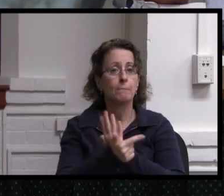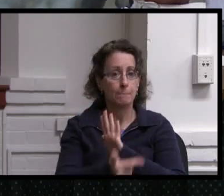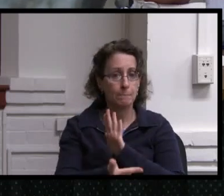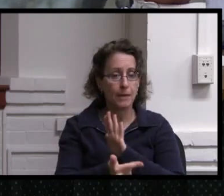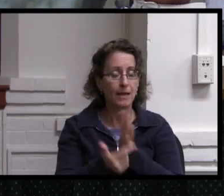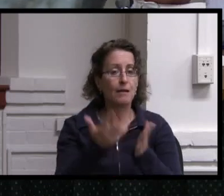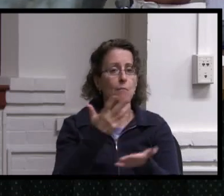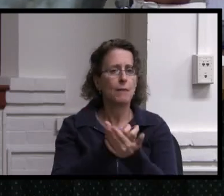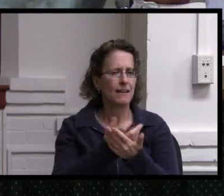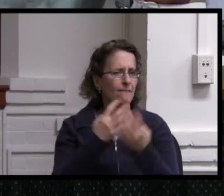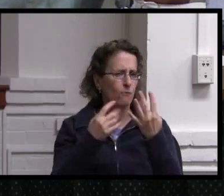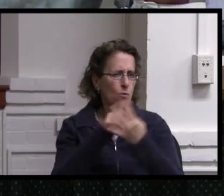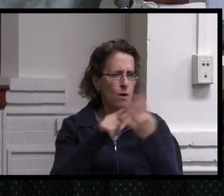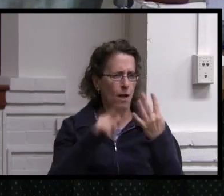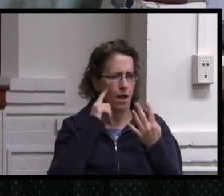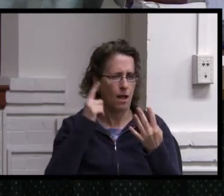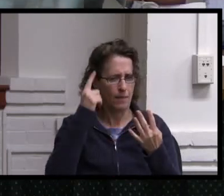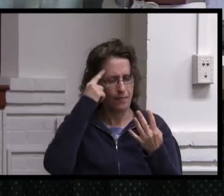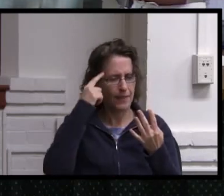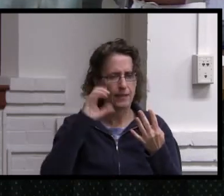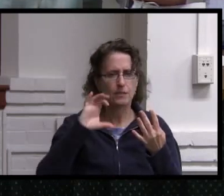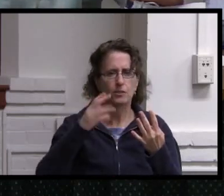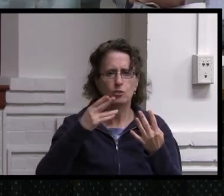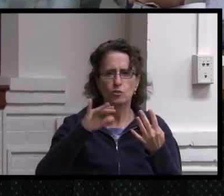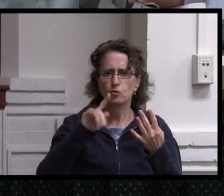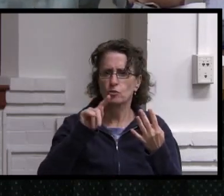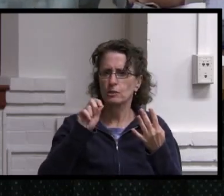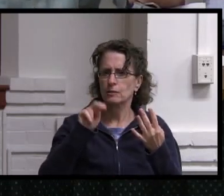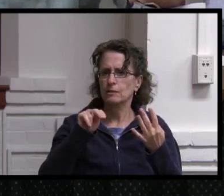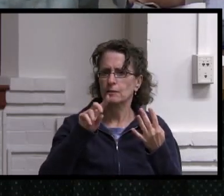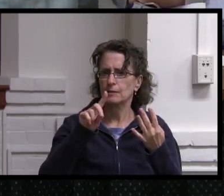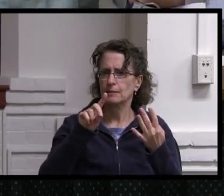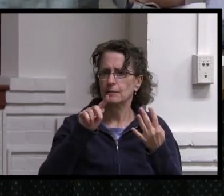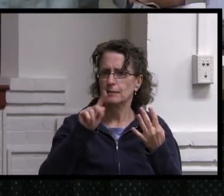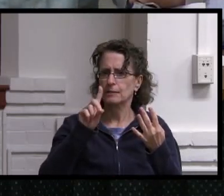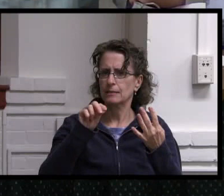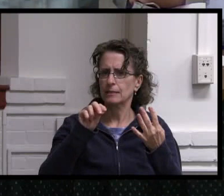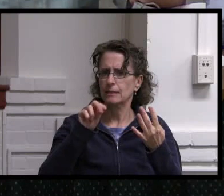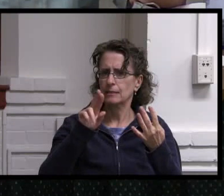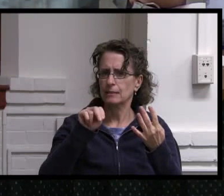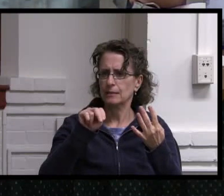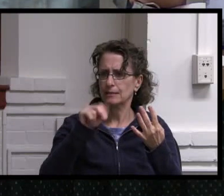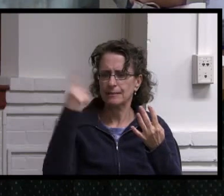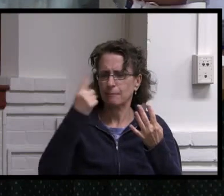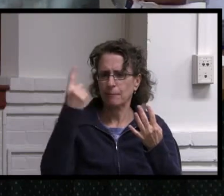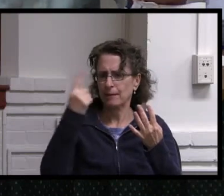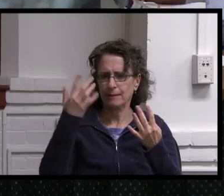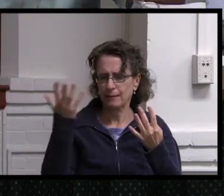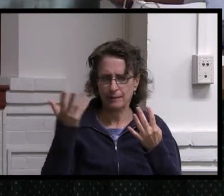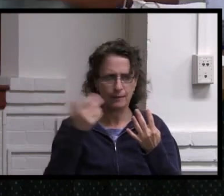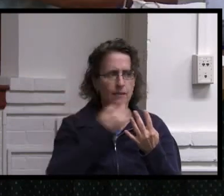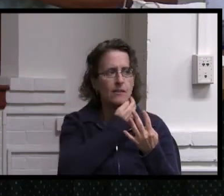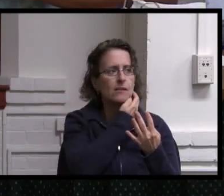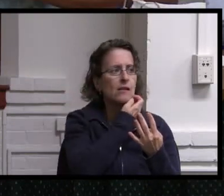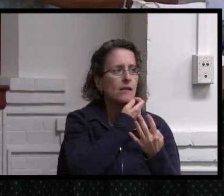think there was four in the state of Vermont that tried to do some kind of an ordinance. for me, I mean, I